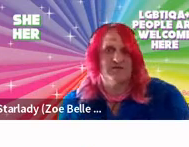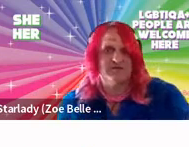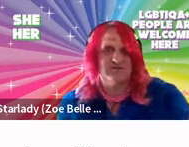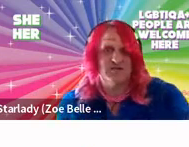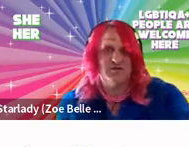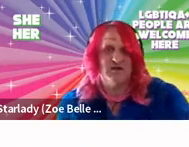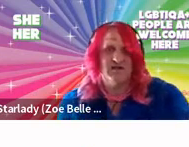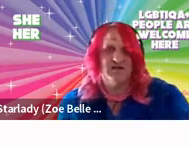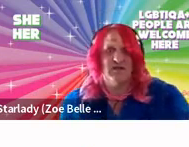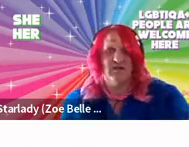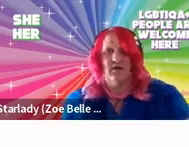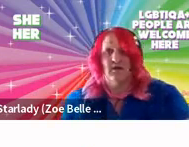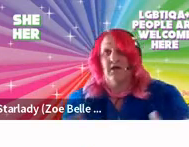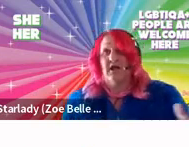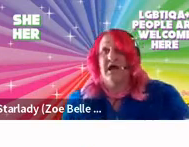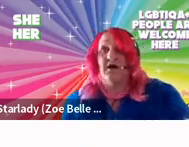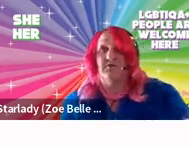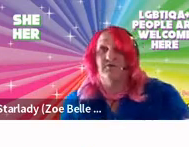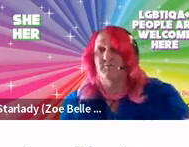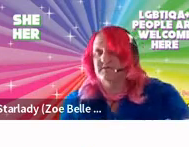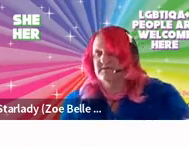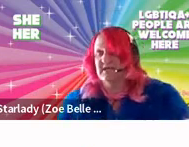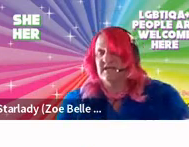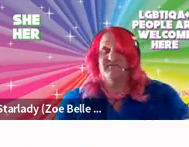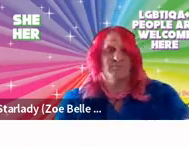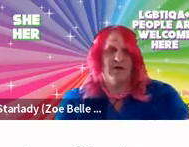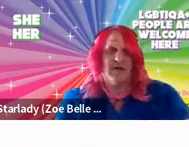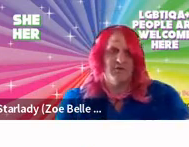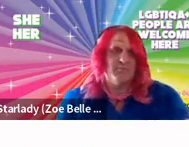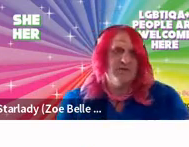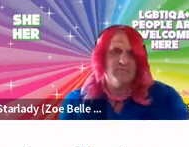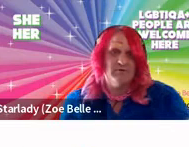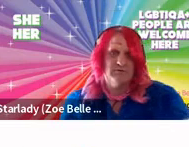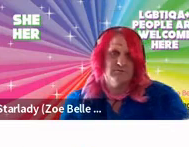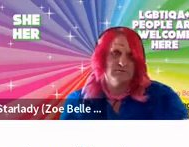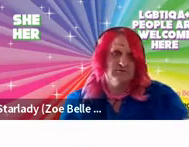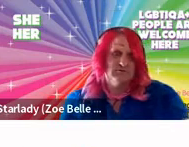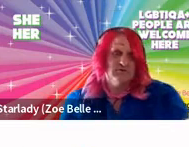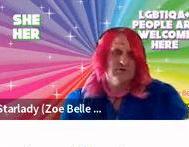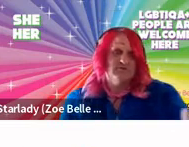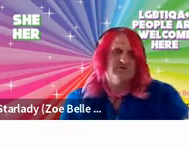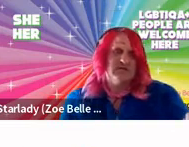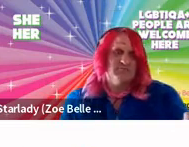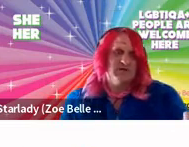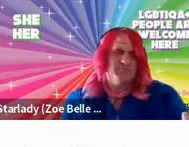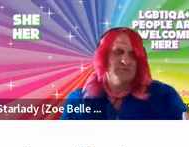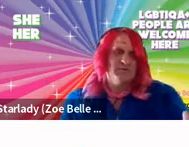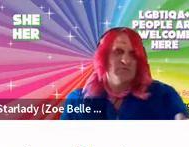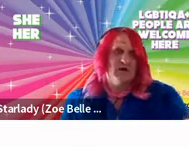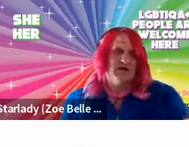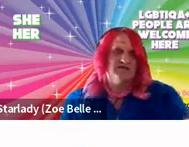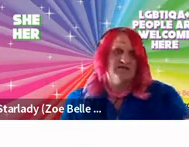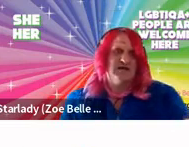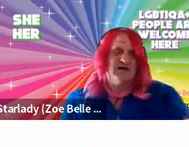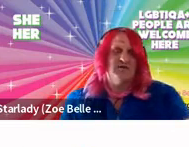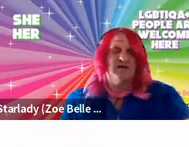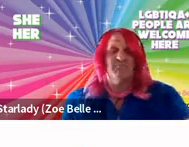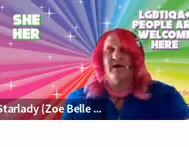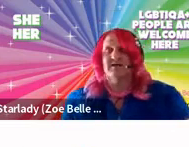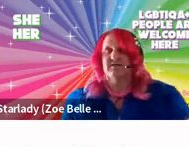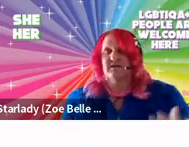you express your gender identity and how you are perceived by other people. For some people, it